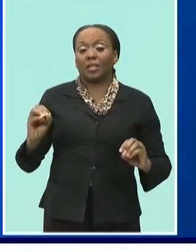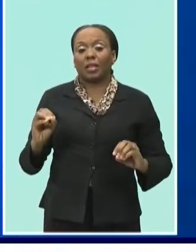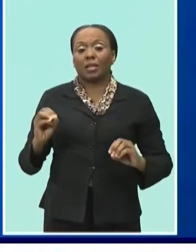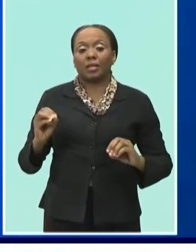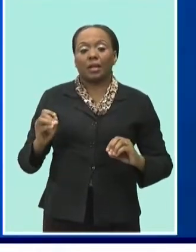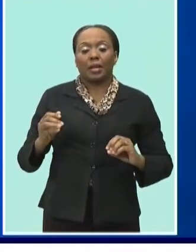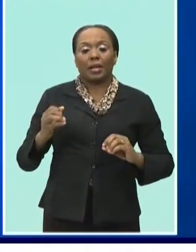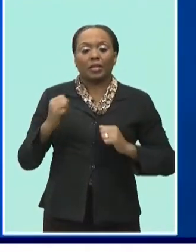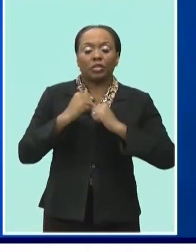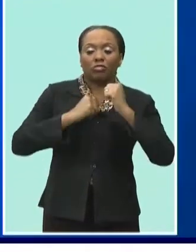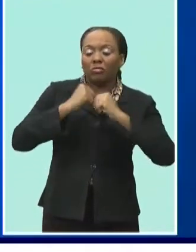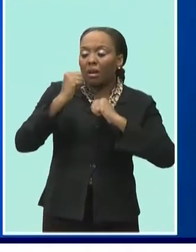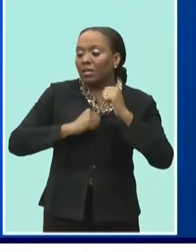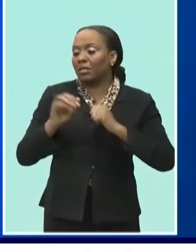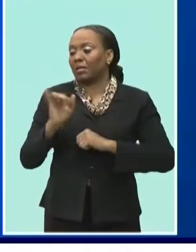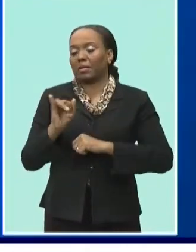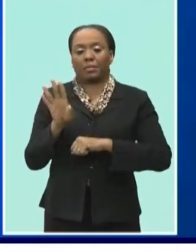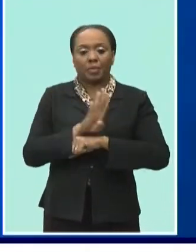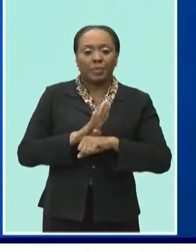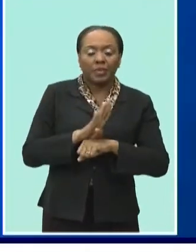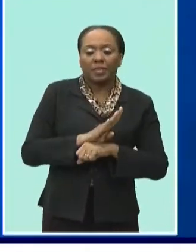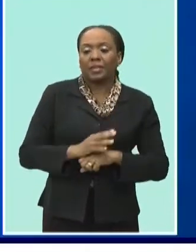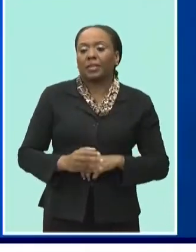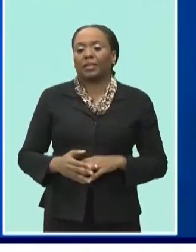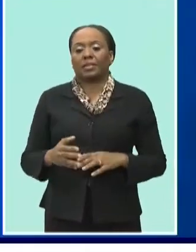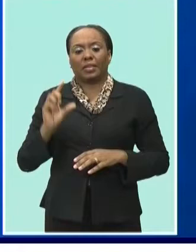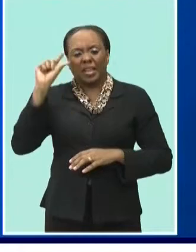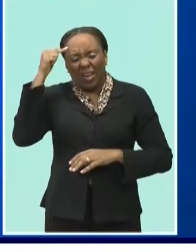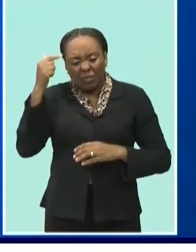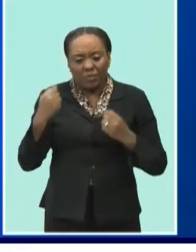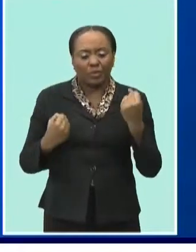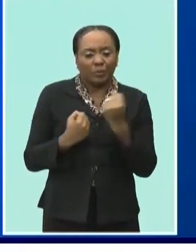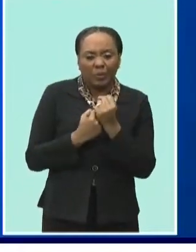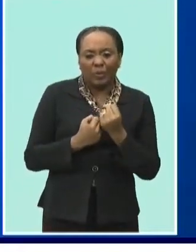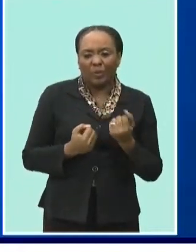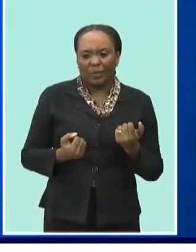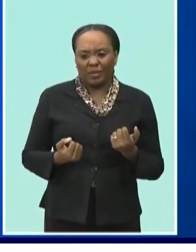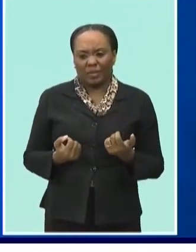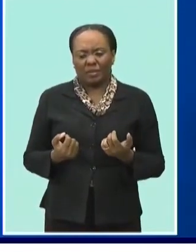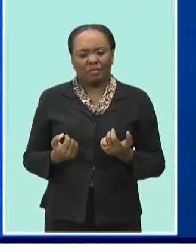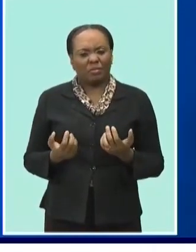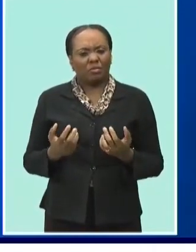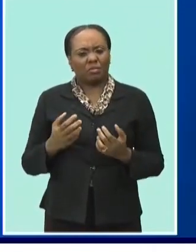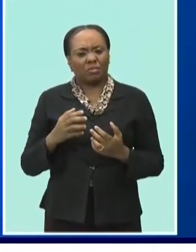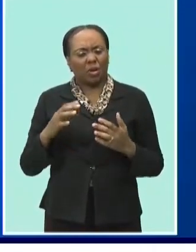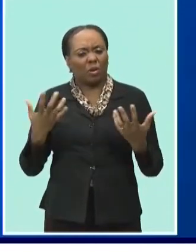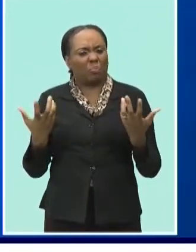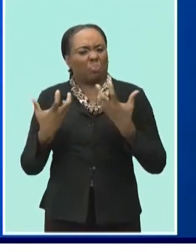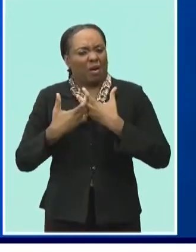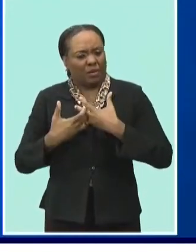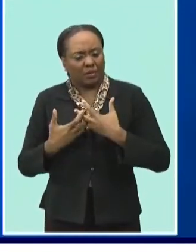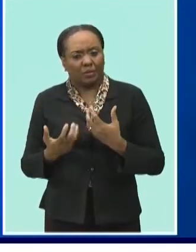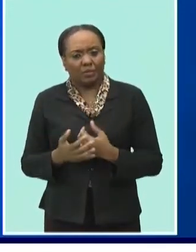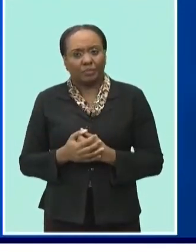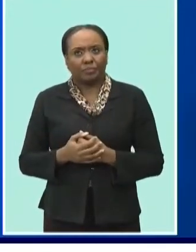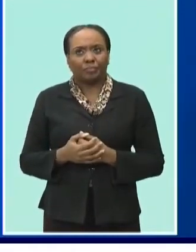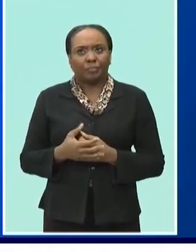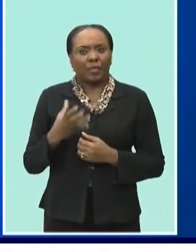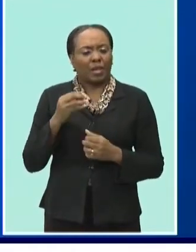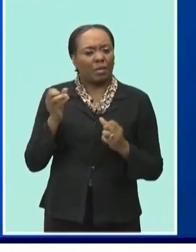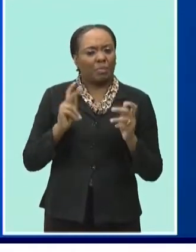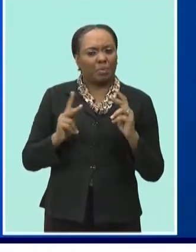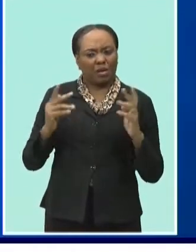the government support, the local partner. Mr. Kruger says the increase in visitors to the island was no